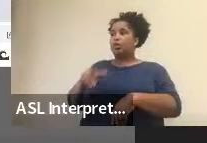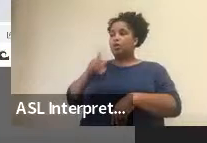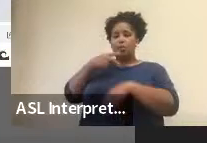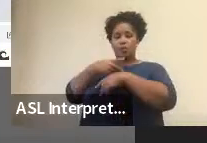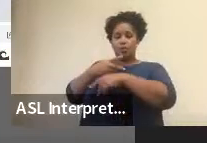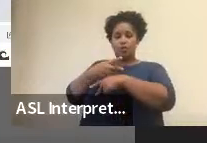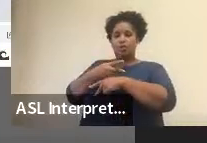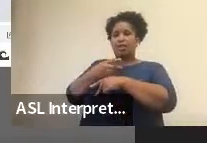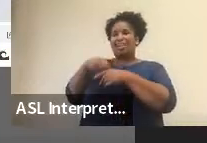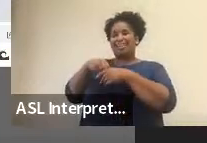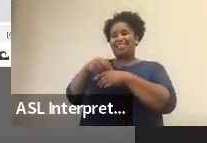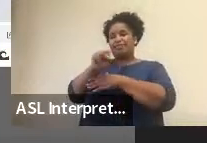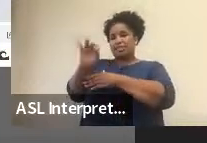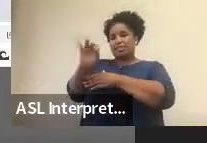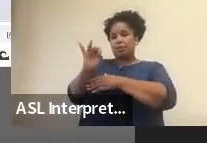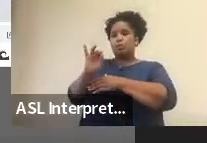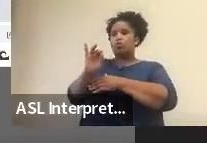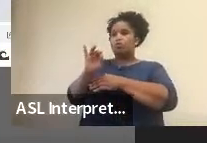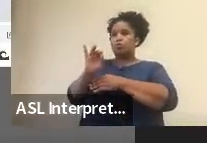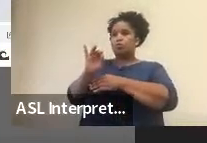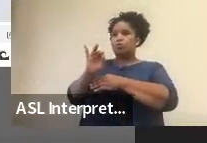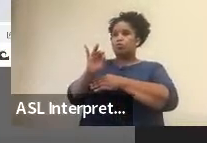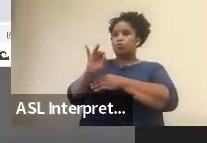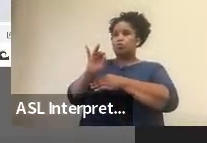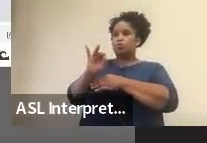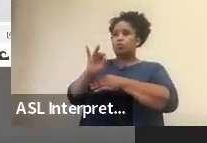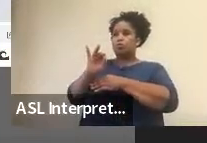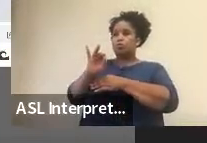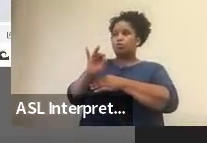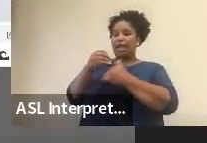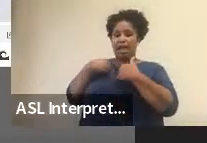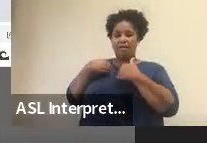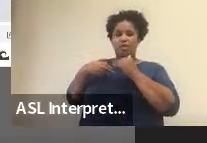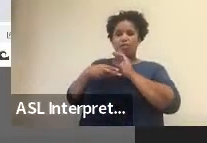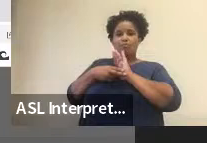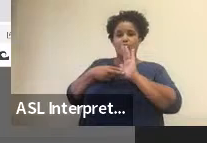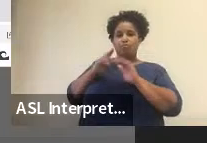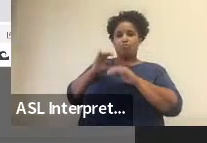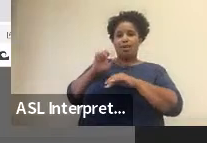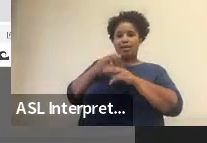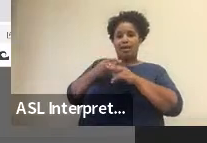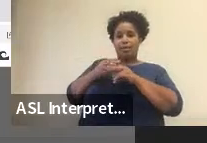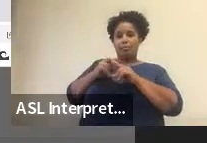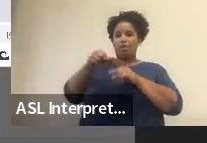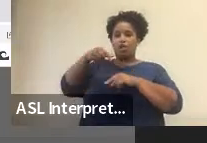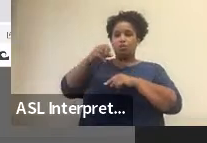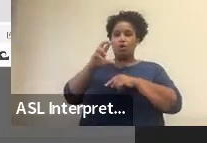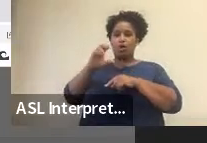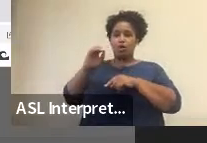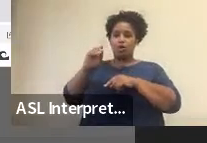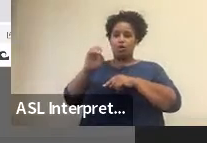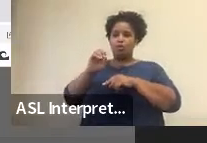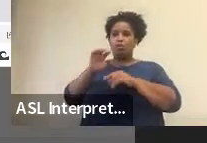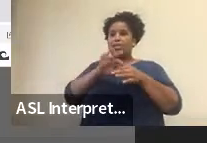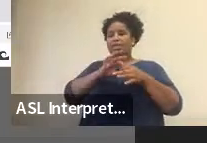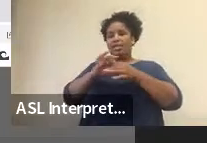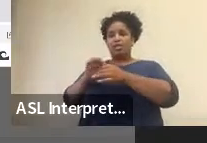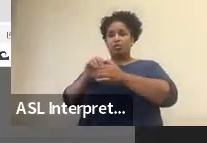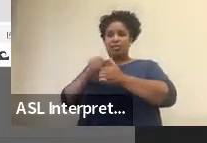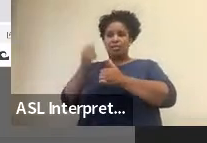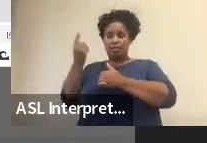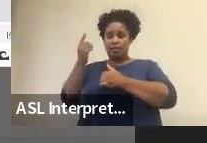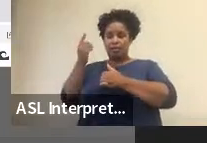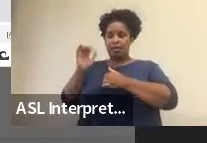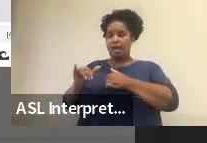produces those in San Francisco to strip them so that they still have their branding, but that the QR code on the back takes you to something that is